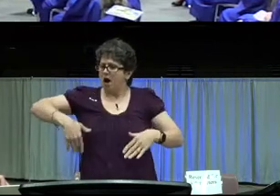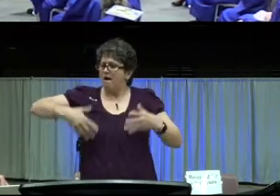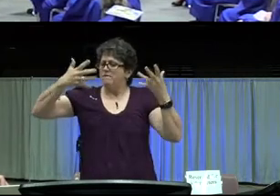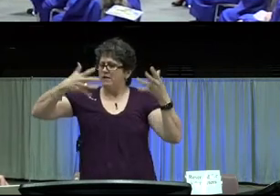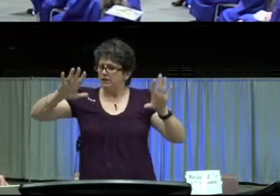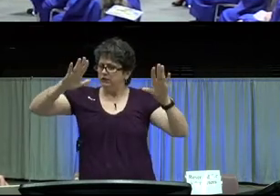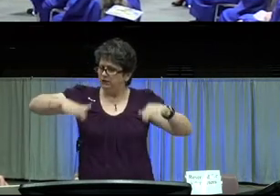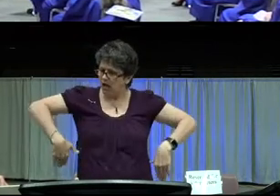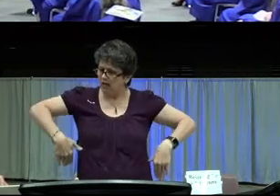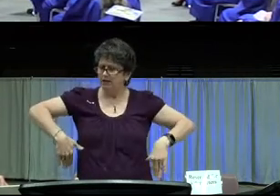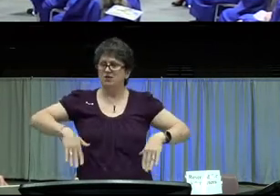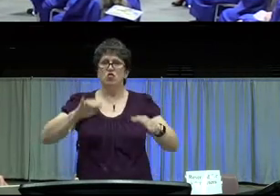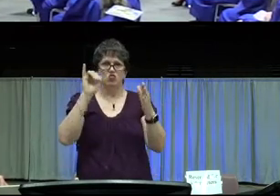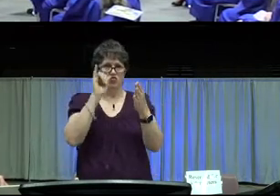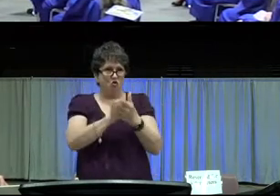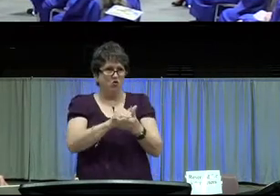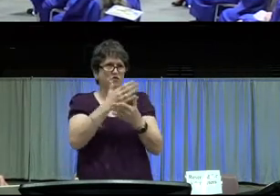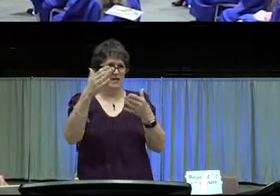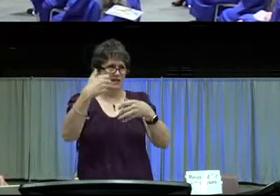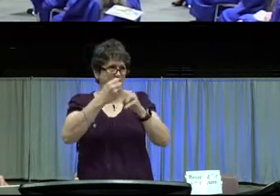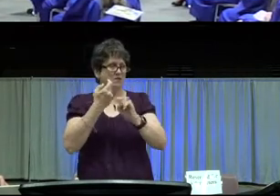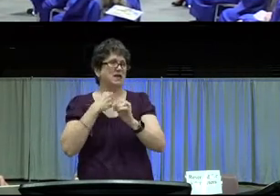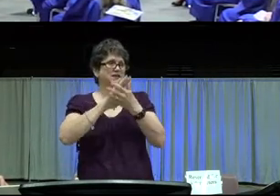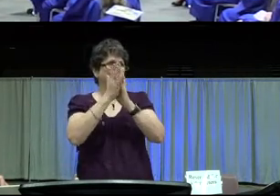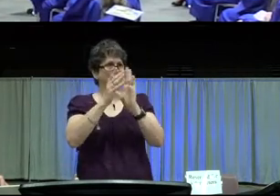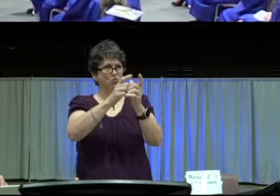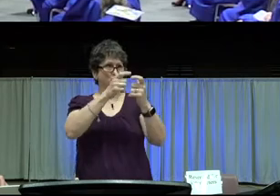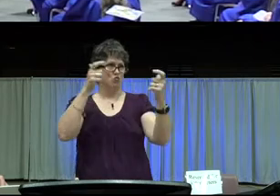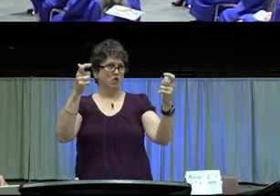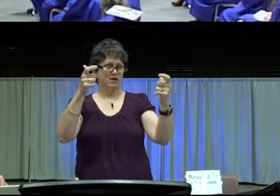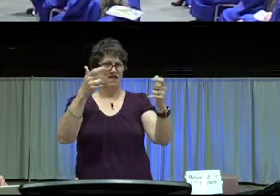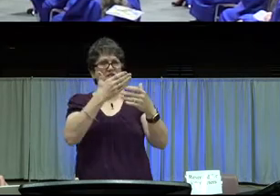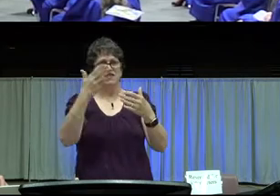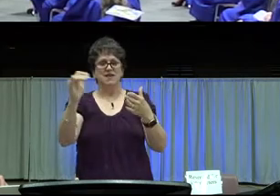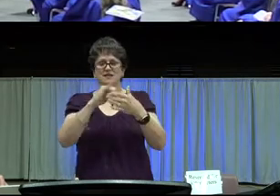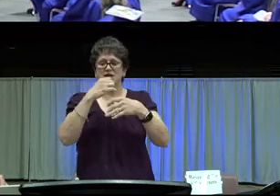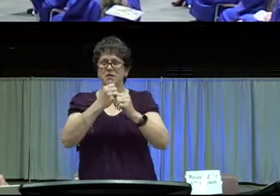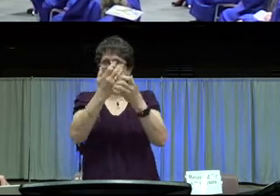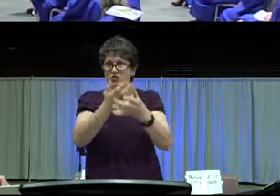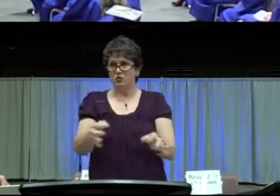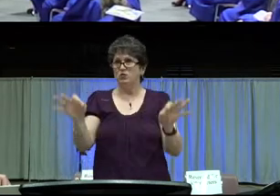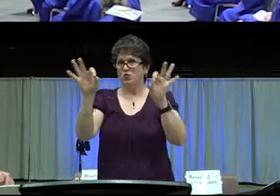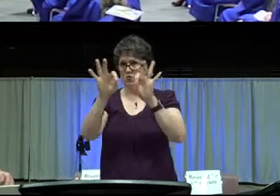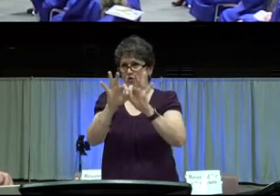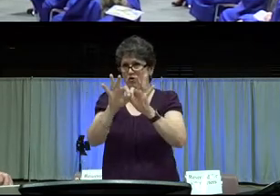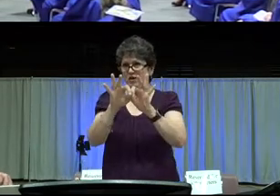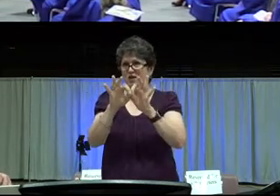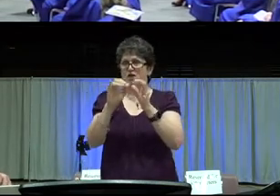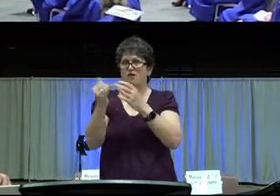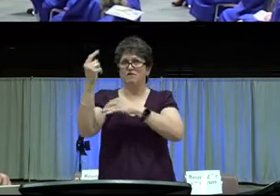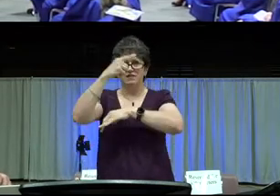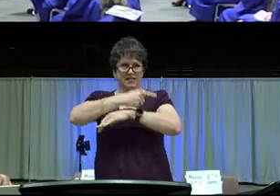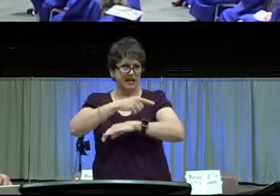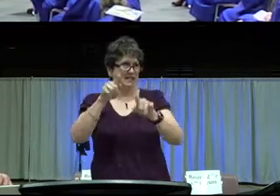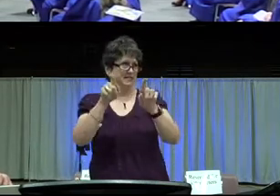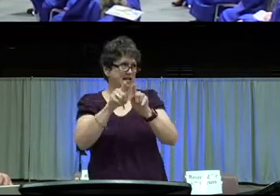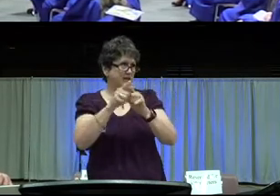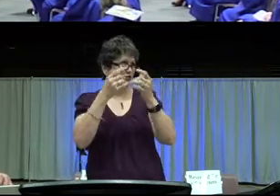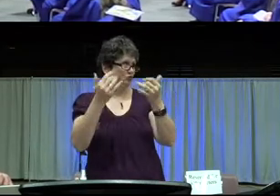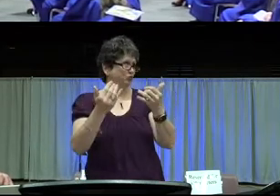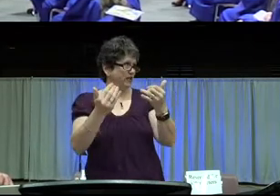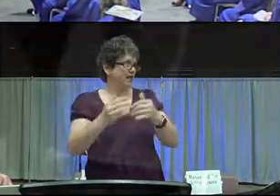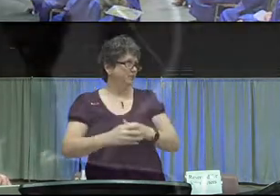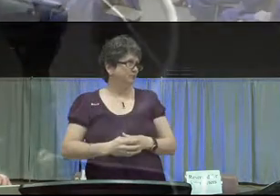yet, are the things that make us great, the things that make us worthy of days like today.